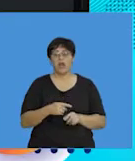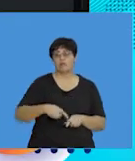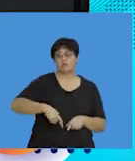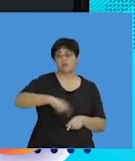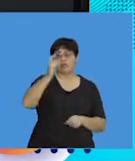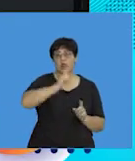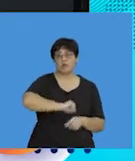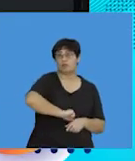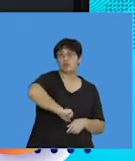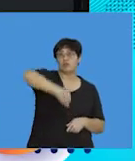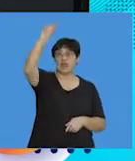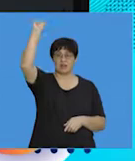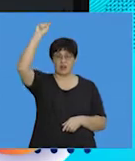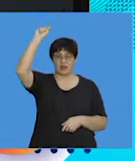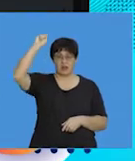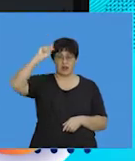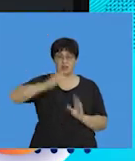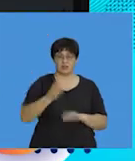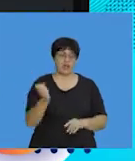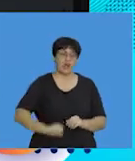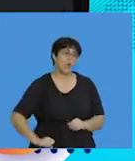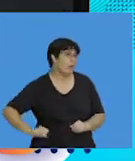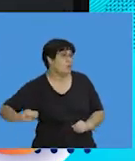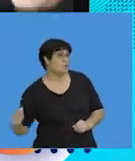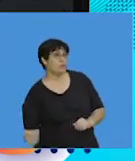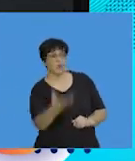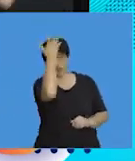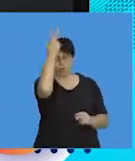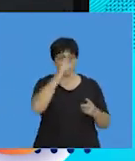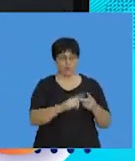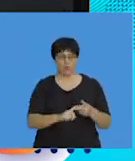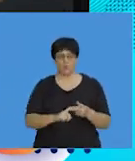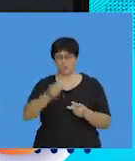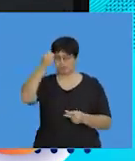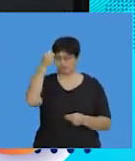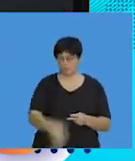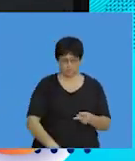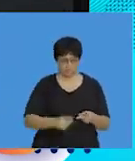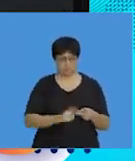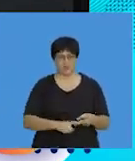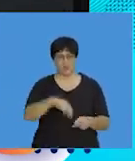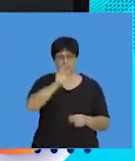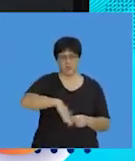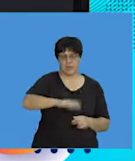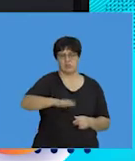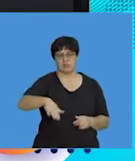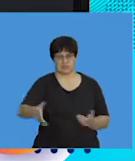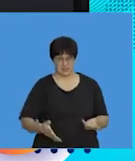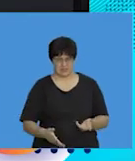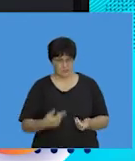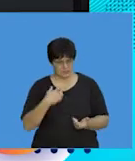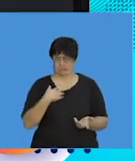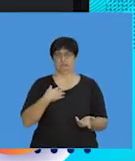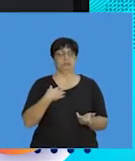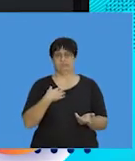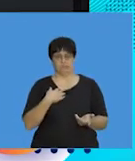about objects that get thrown and get dropped and get bounced, and we all know it turns into a bit of a nightmare for some of us, but